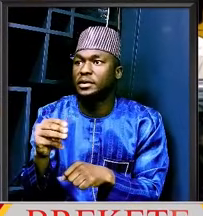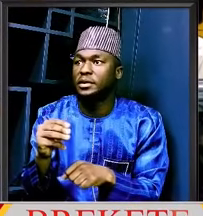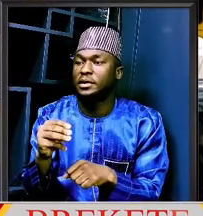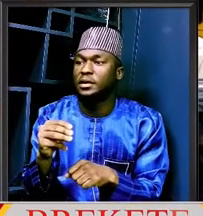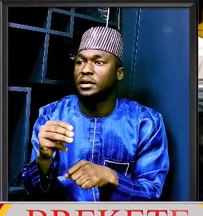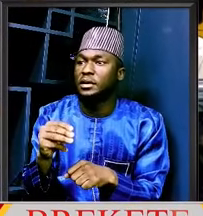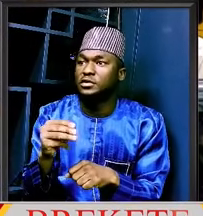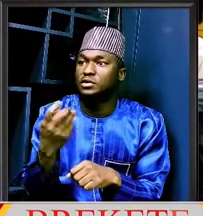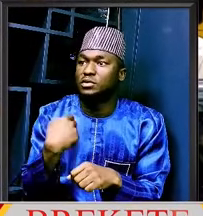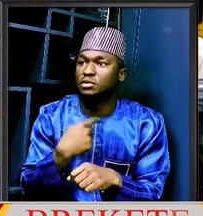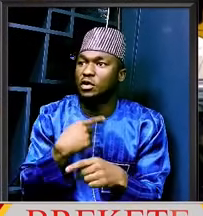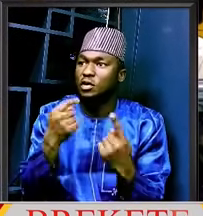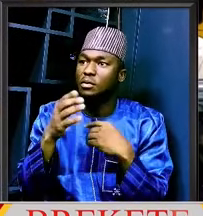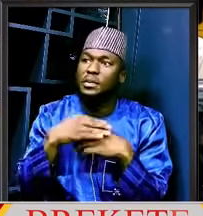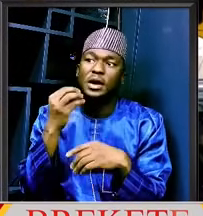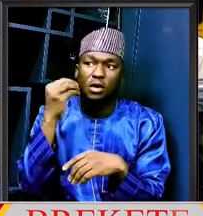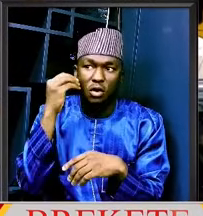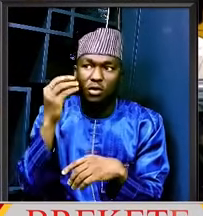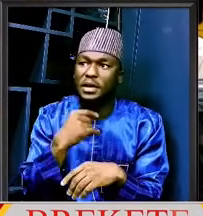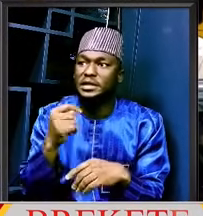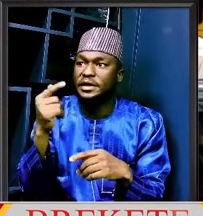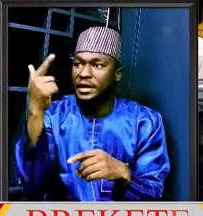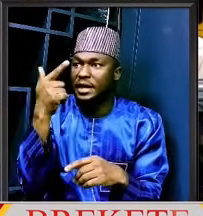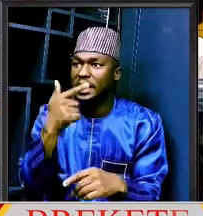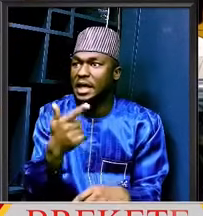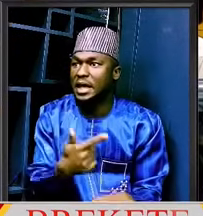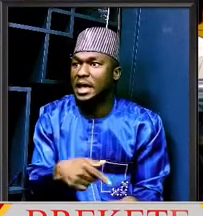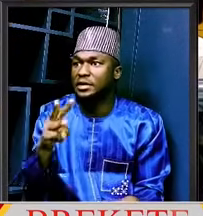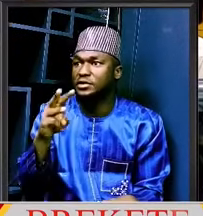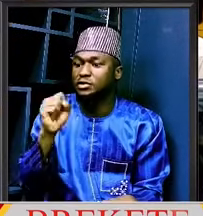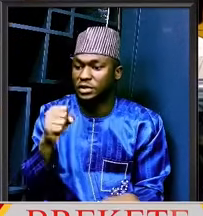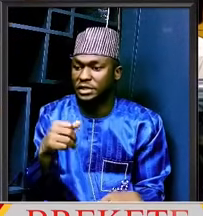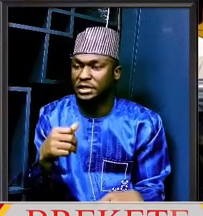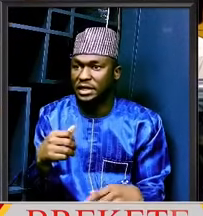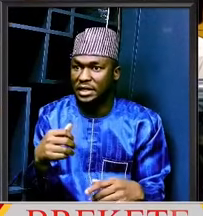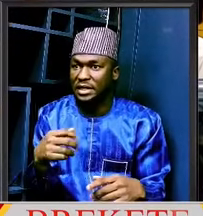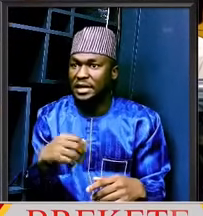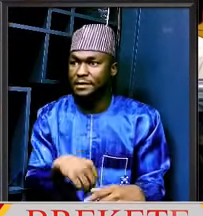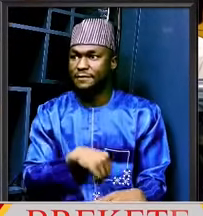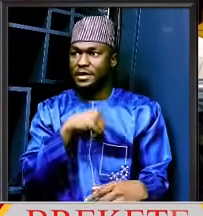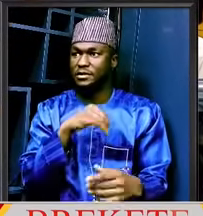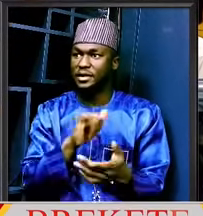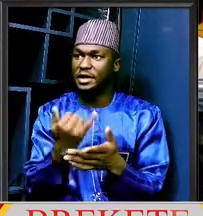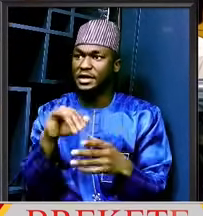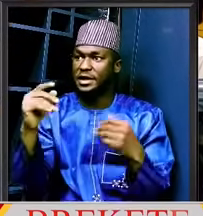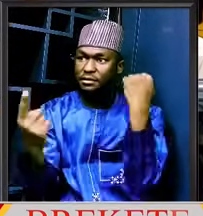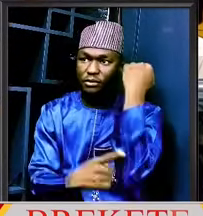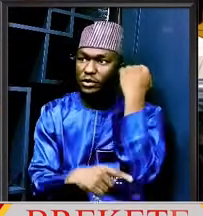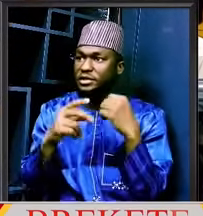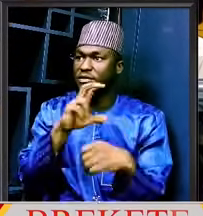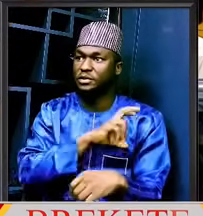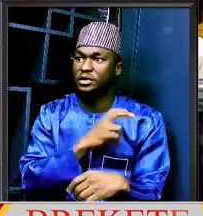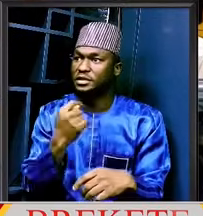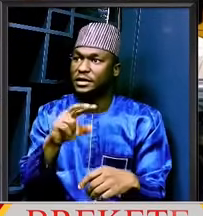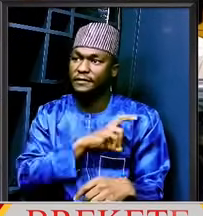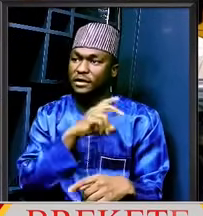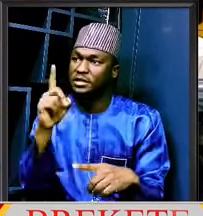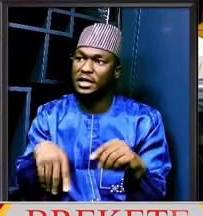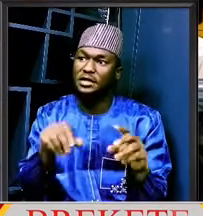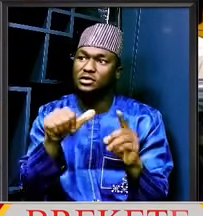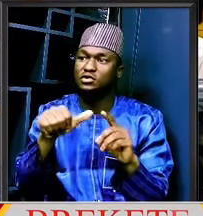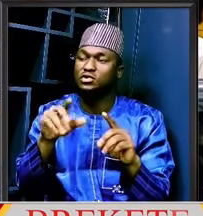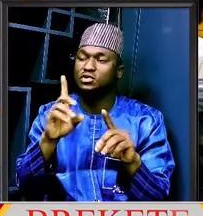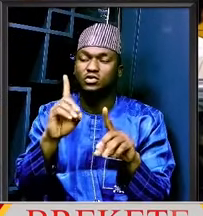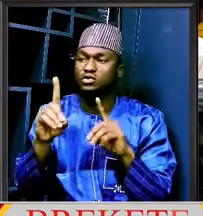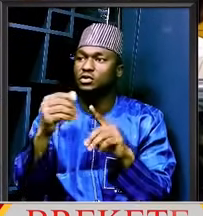the issue. So we came back, and the guys were now bragging that they beat up police. Police couldn't do them anything. As we